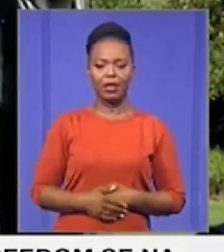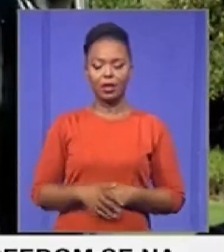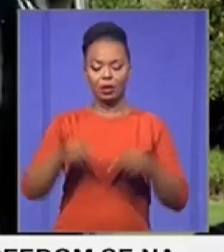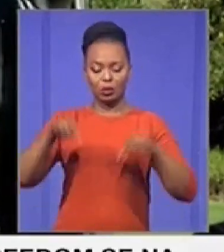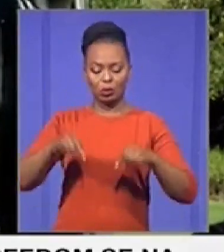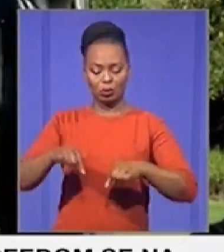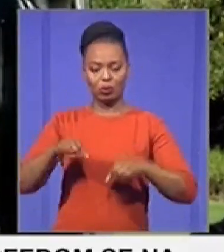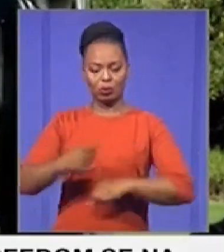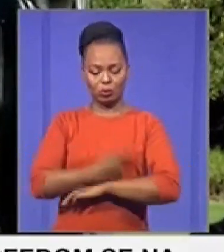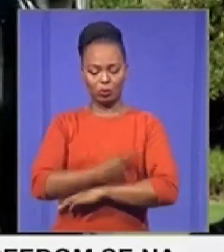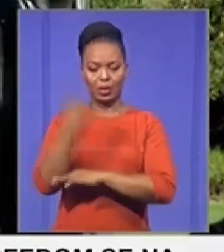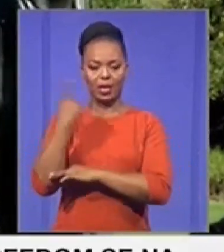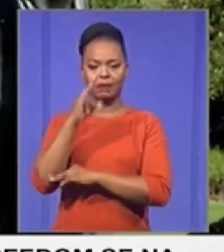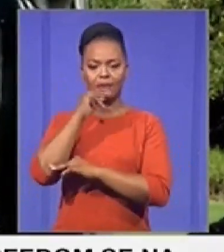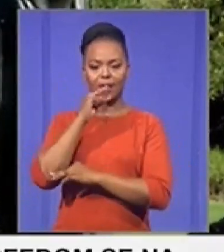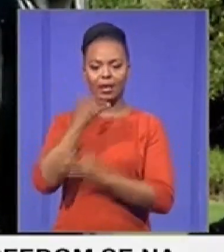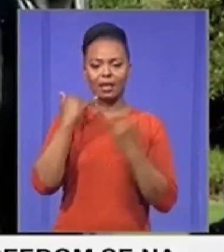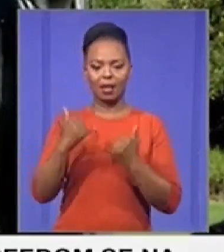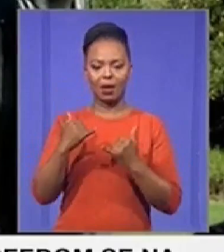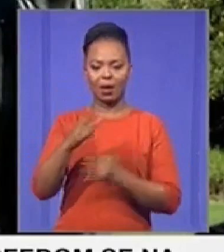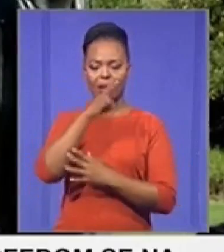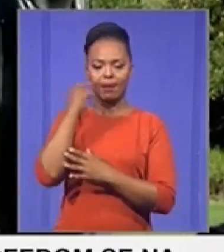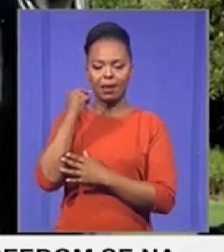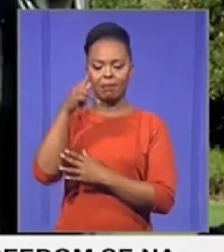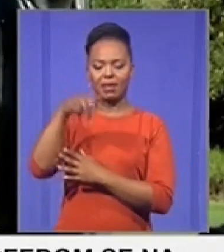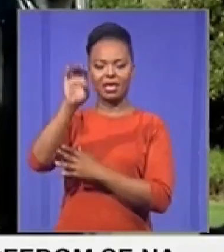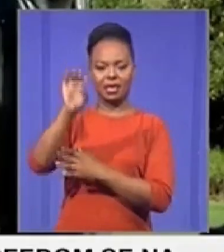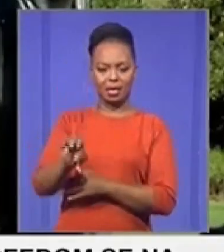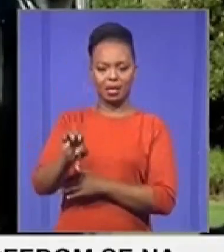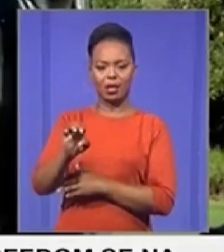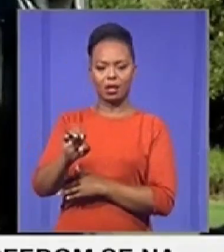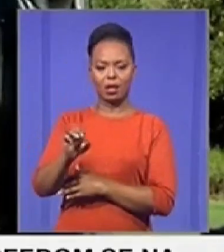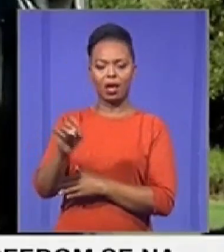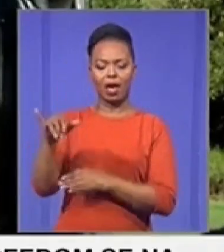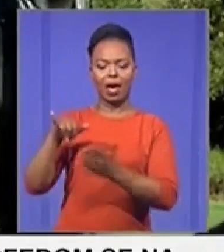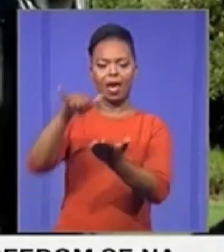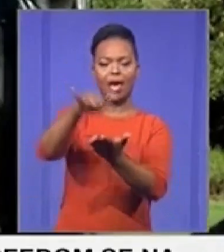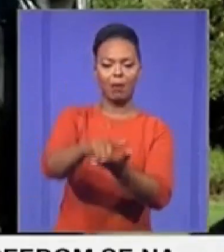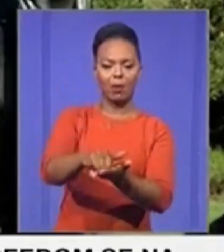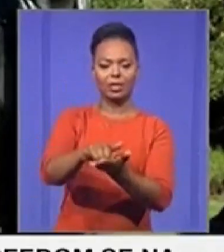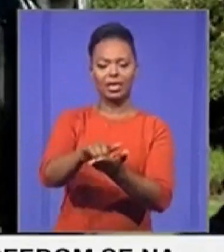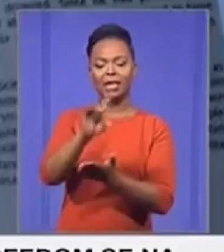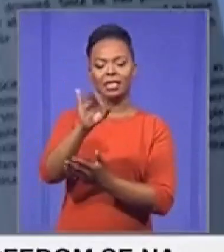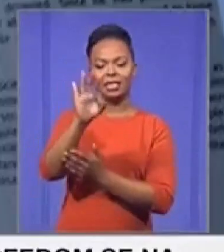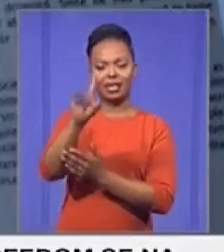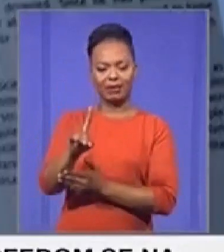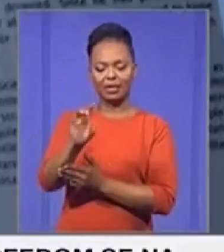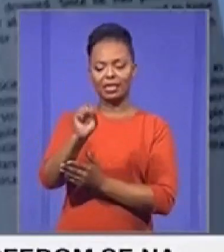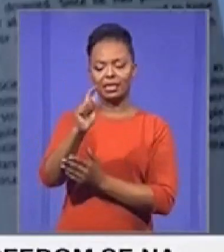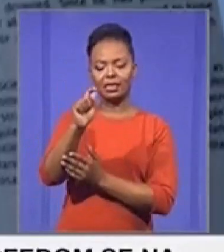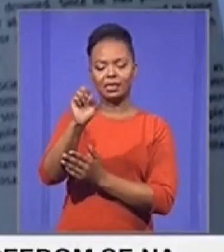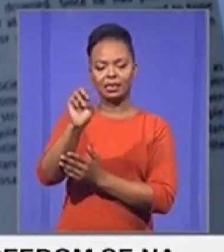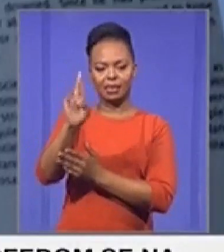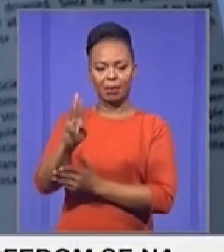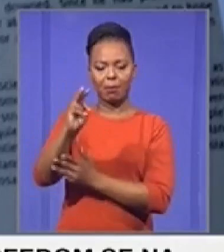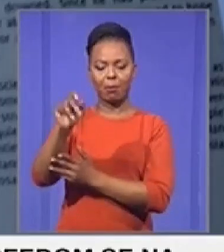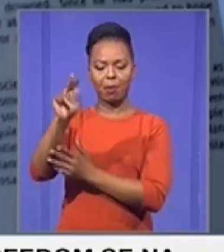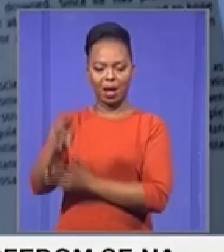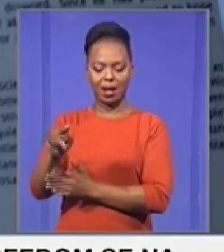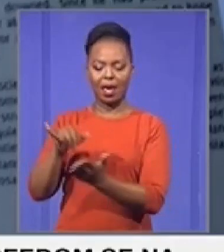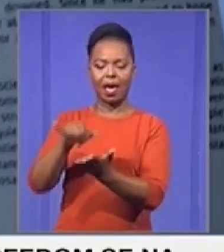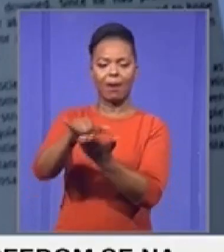as I speak, they changed PE Airport name after him, David Stearman Airport today. The first Nguni people